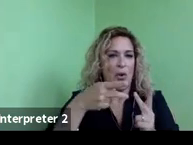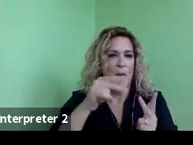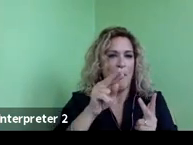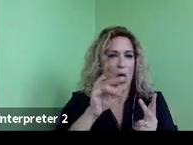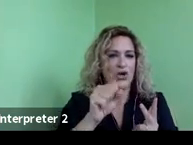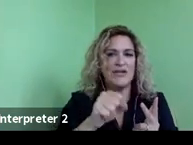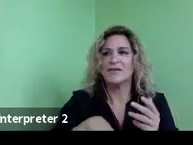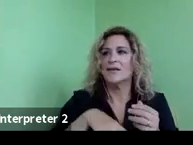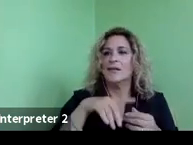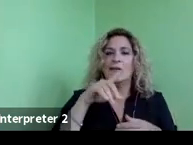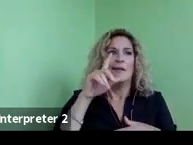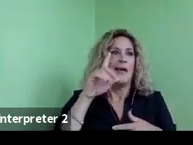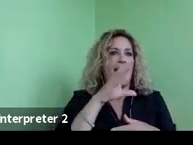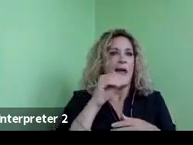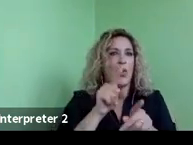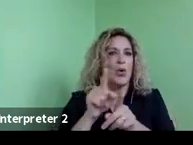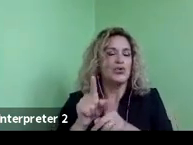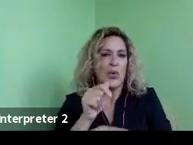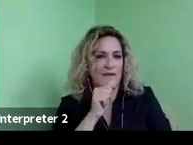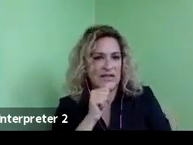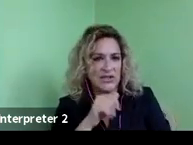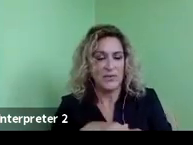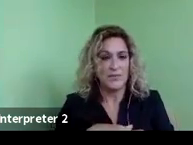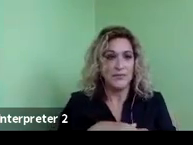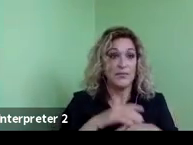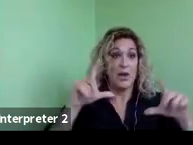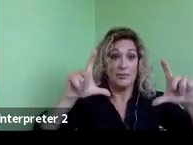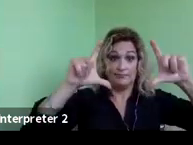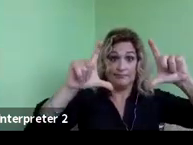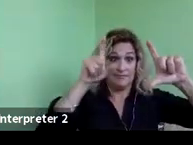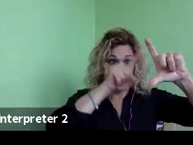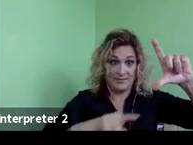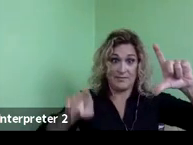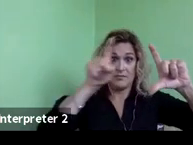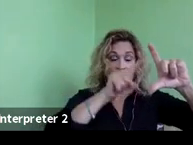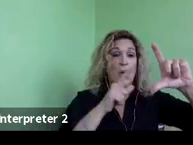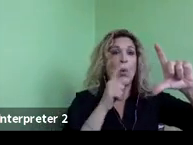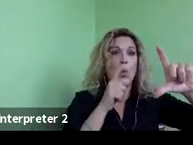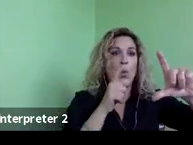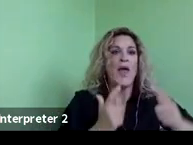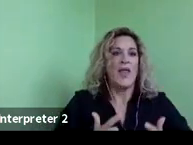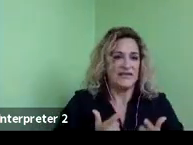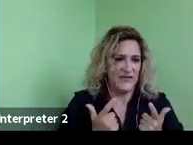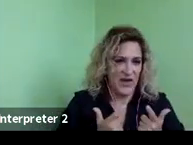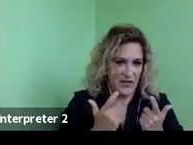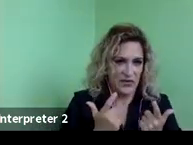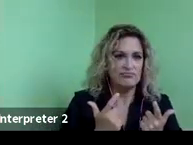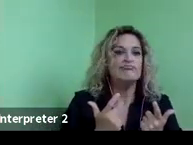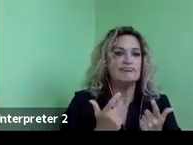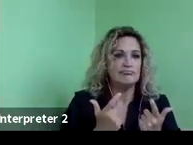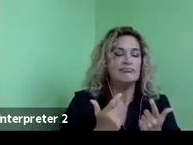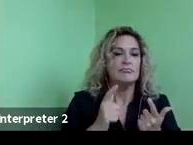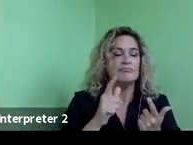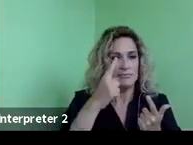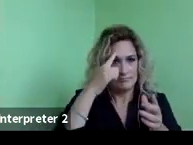So inside the circle of trust, we have a survivor who has chosen to interact with your program on some level. And